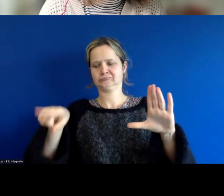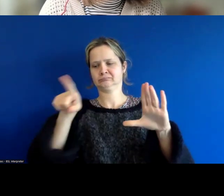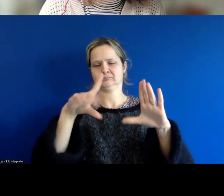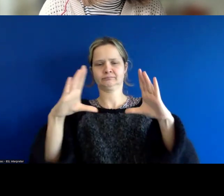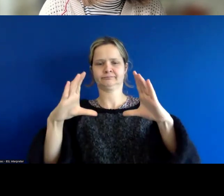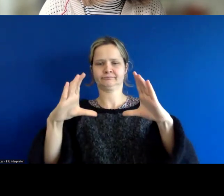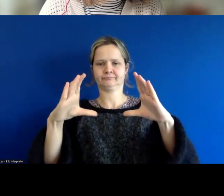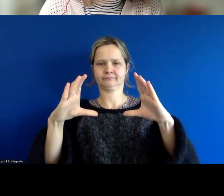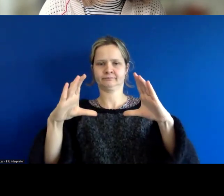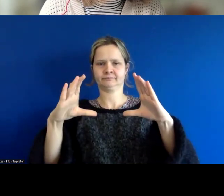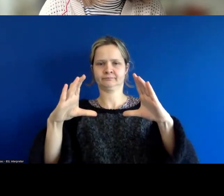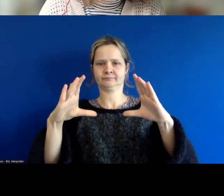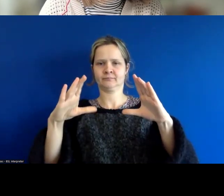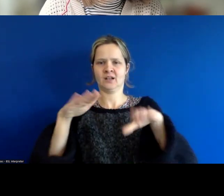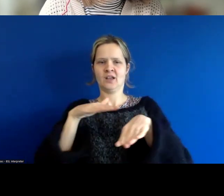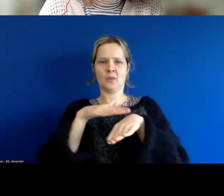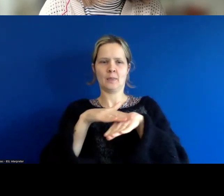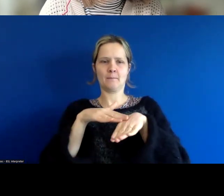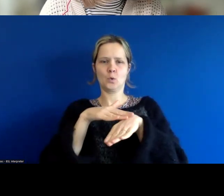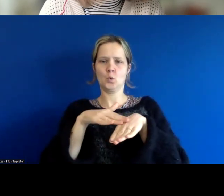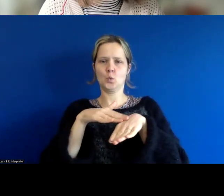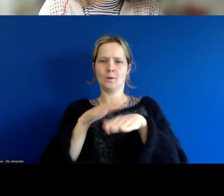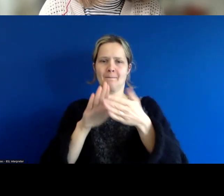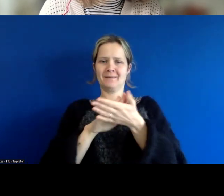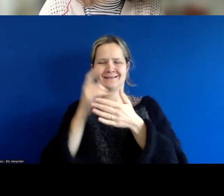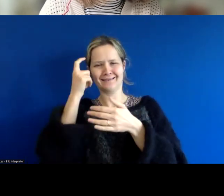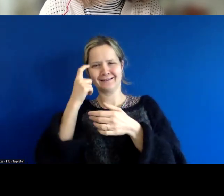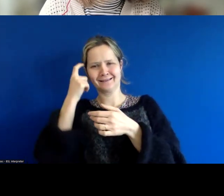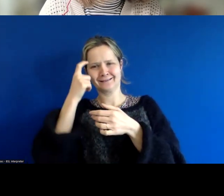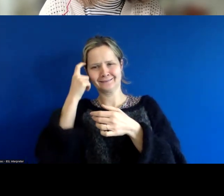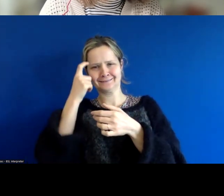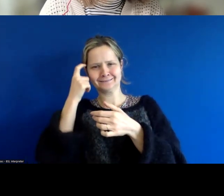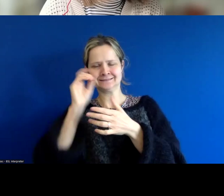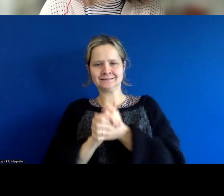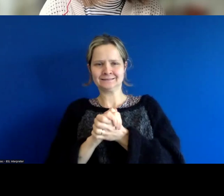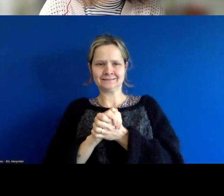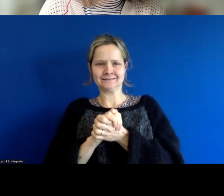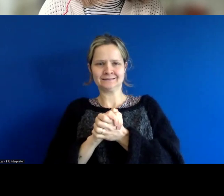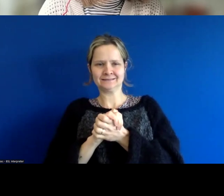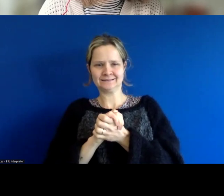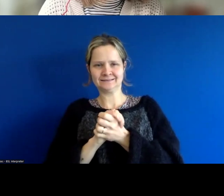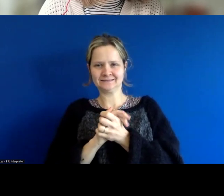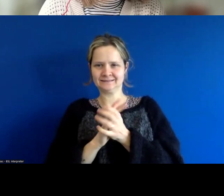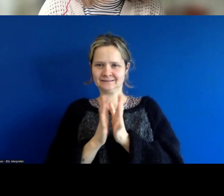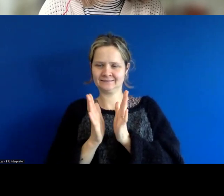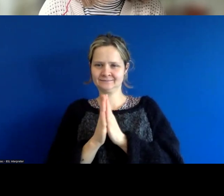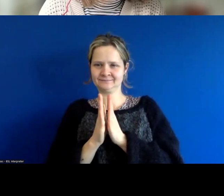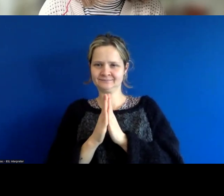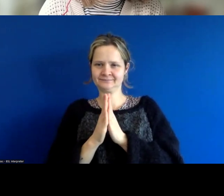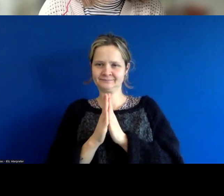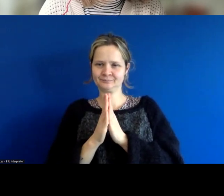The little blue line tells me that it's thinking about it. But it is thinking about it quite hard. So Um,